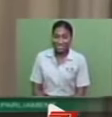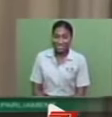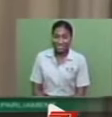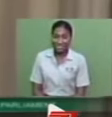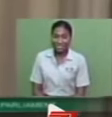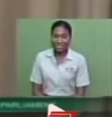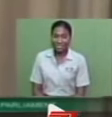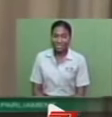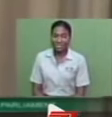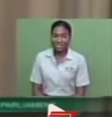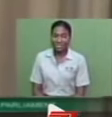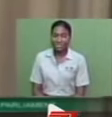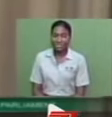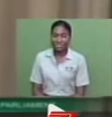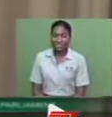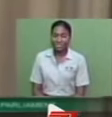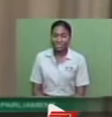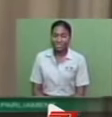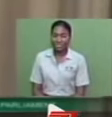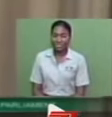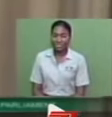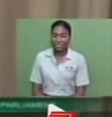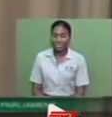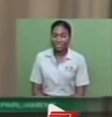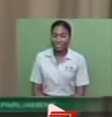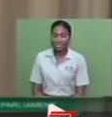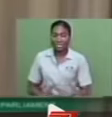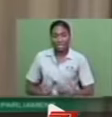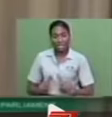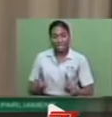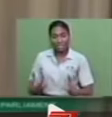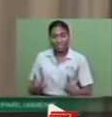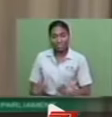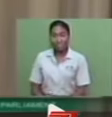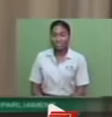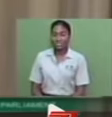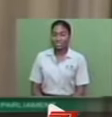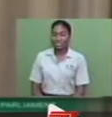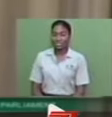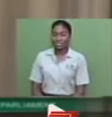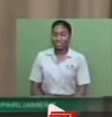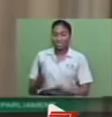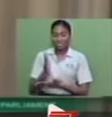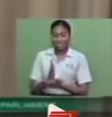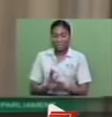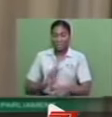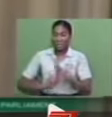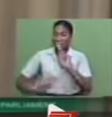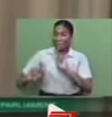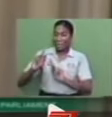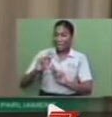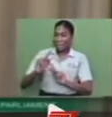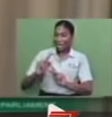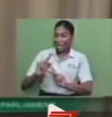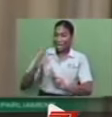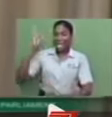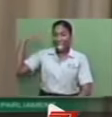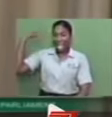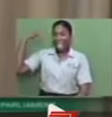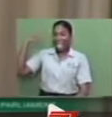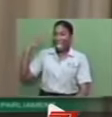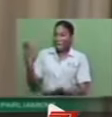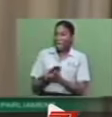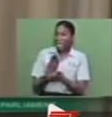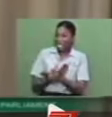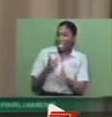And at the end of the day, seems to have convinced some people that the budget ain't bad. But we